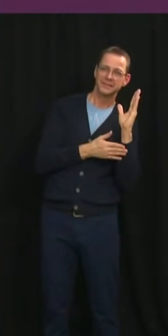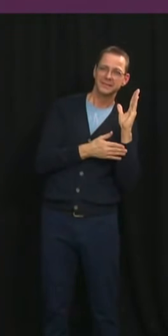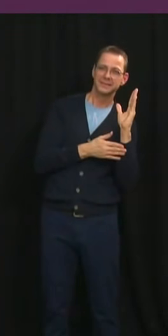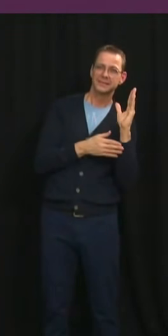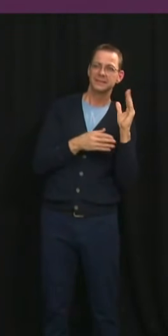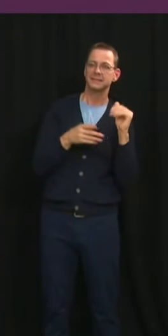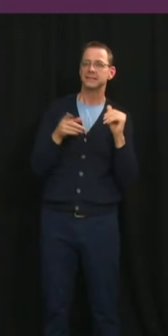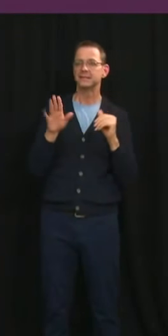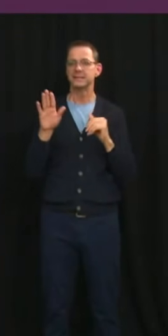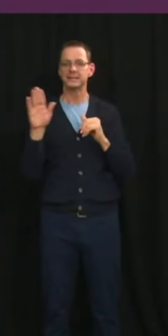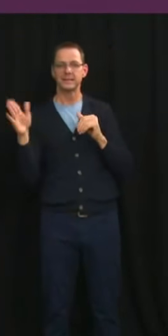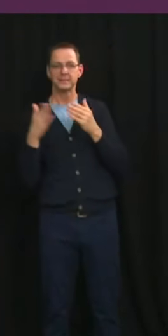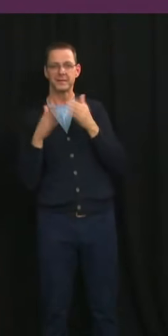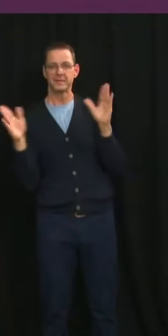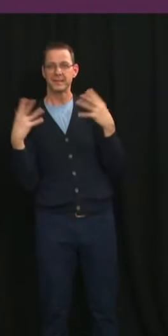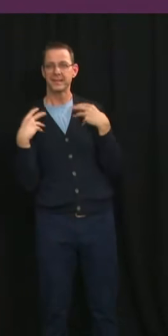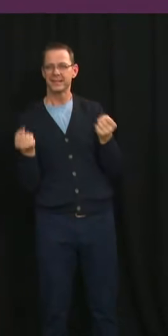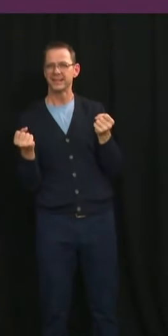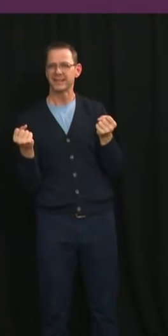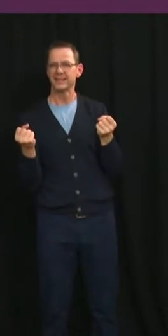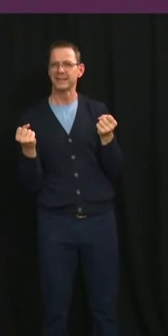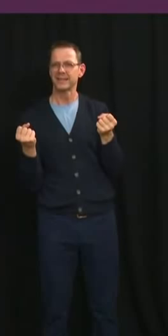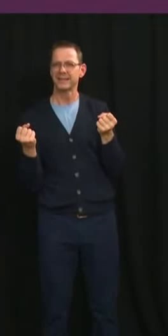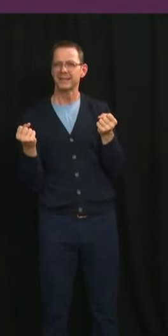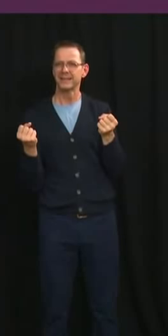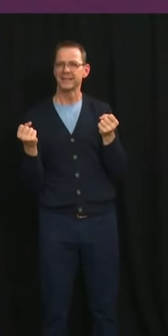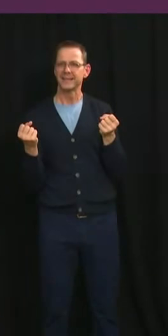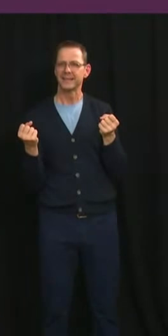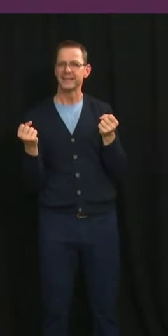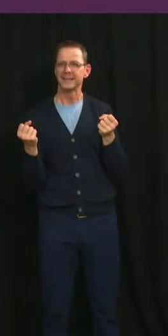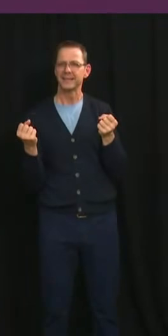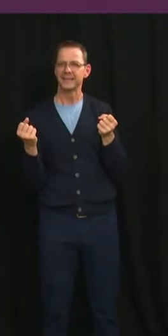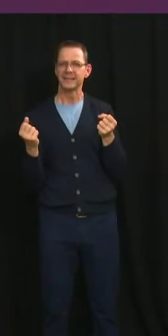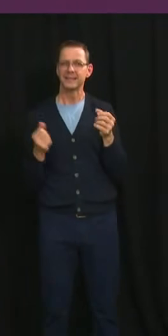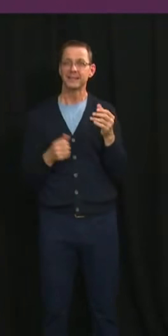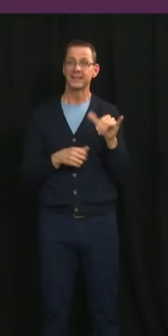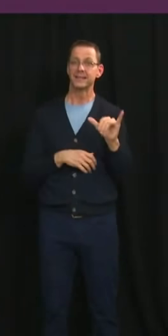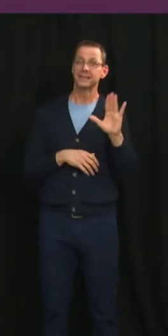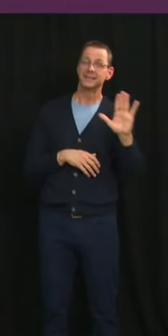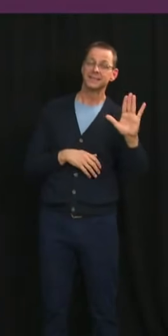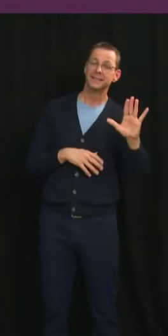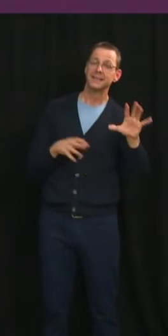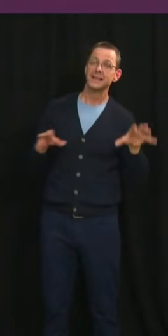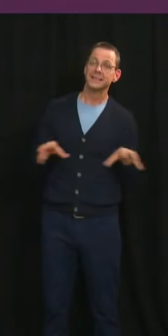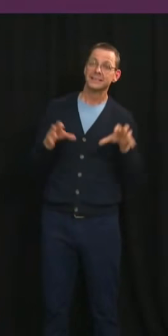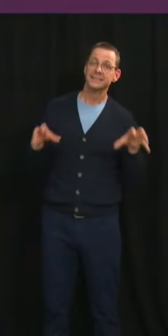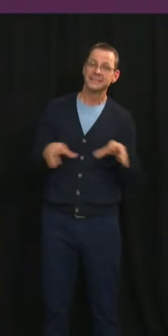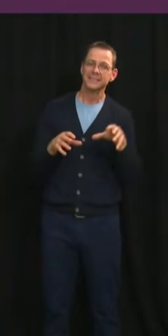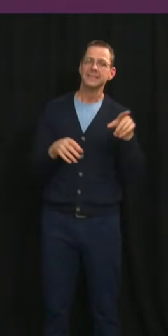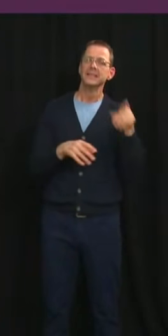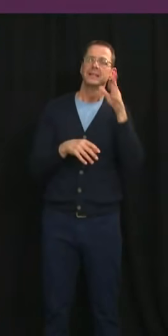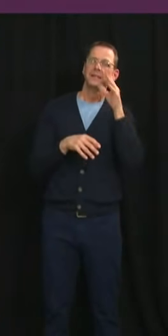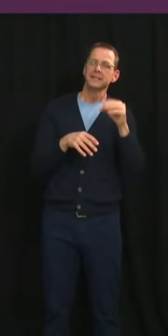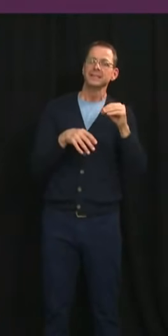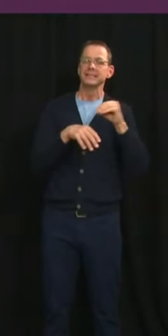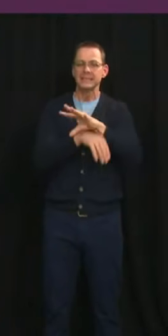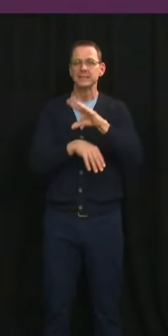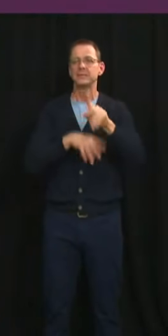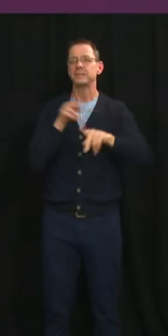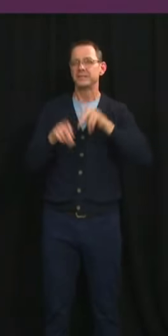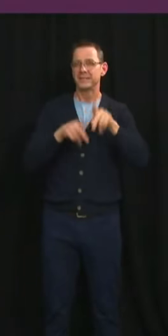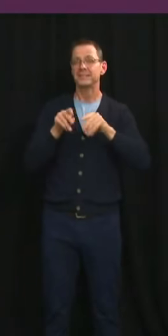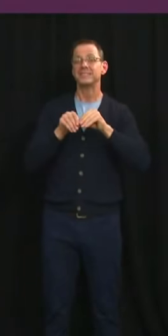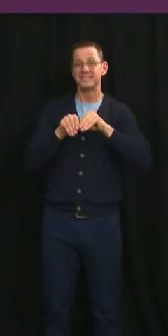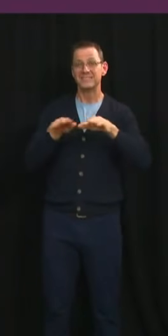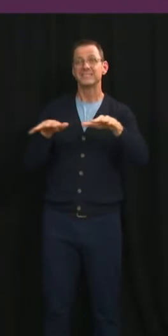reckless actions that could accelerate viral spread, that could overwhelm the healthcare system, force the